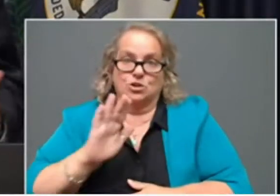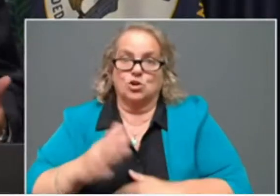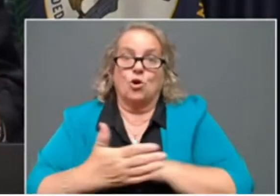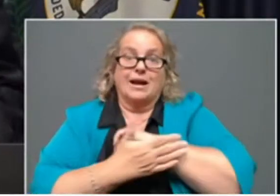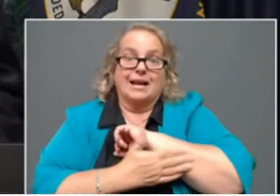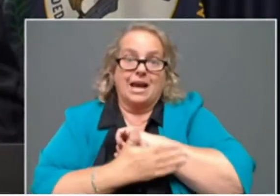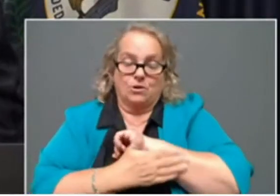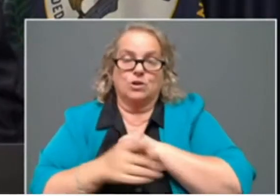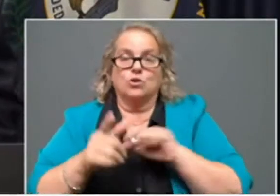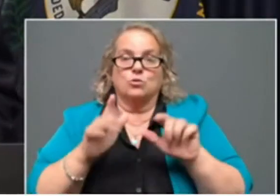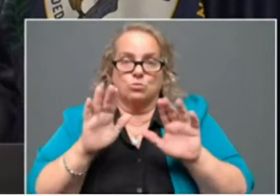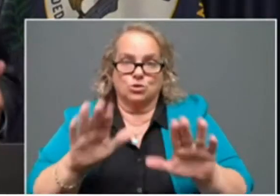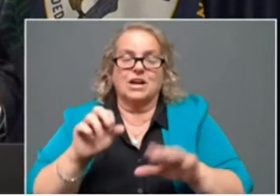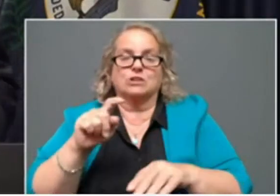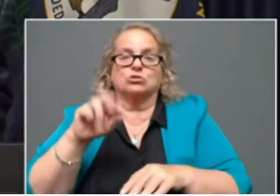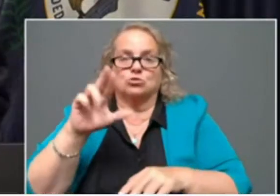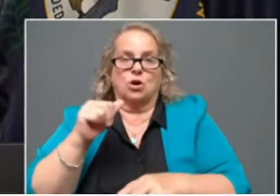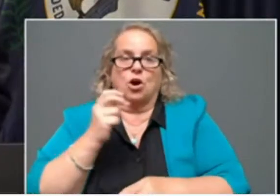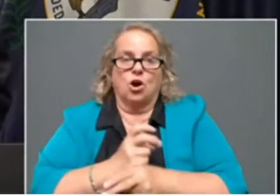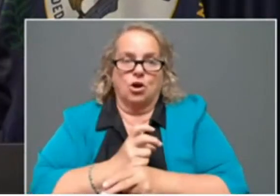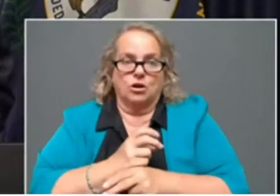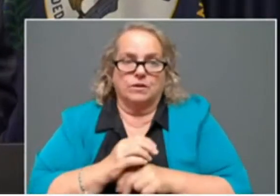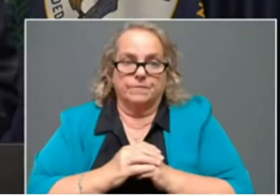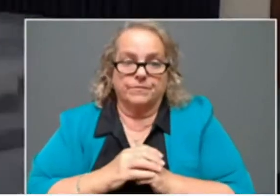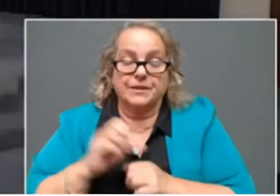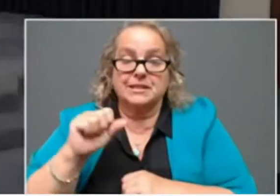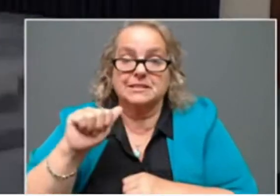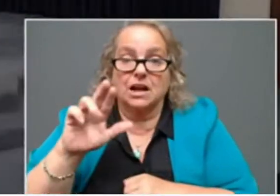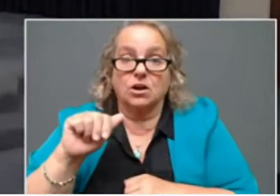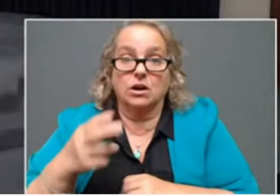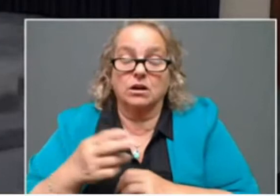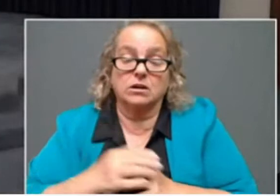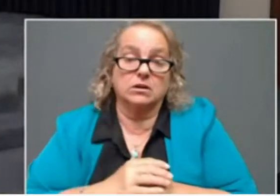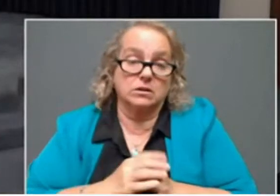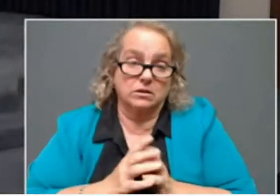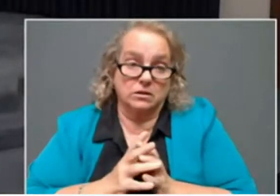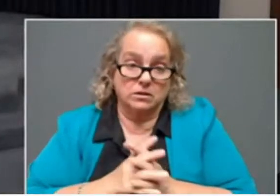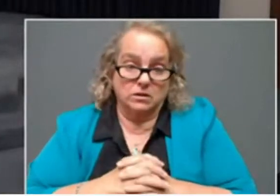pushing extra hard to get people vaccinated. Sarah?